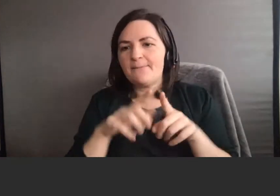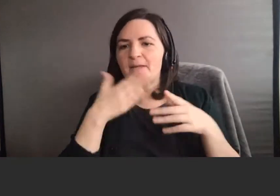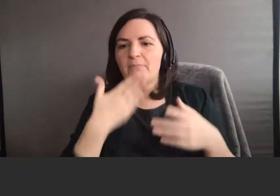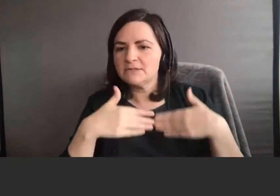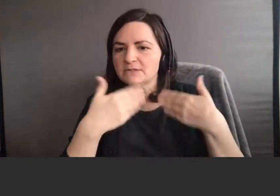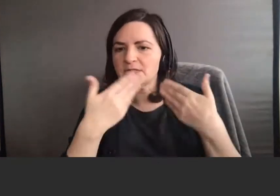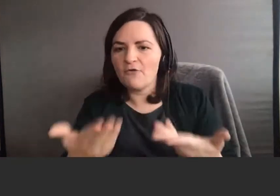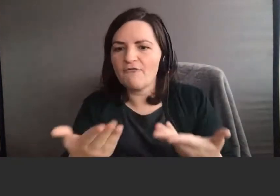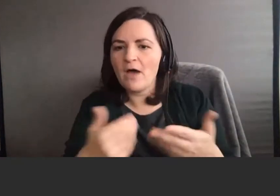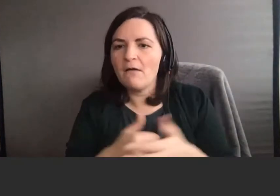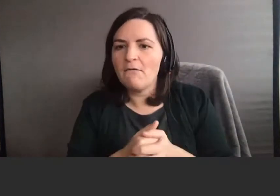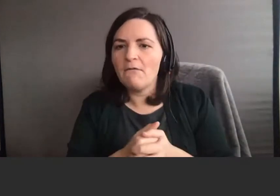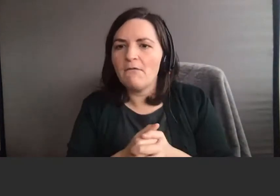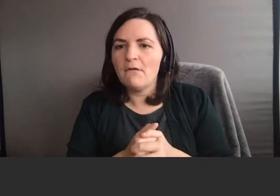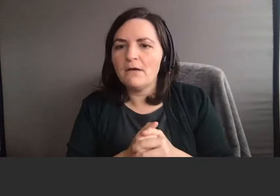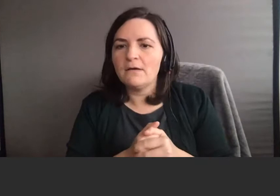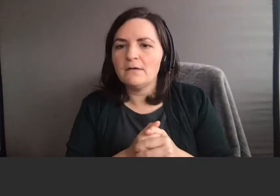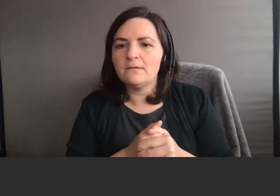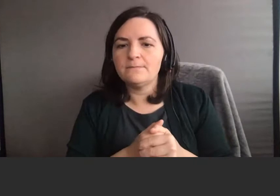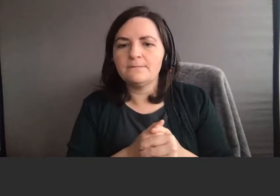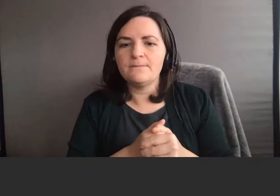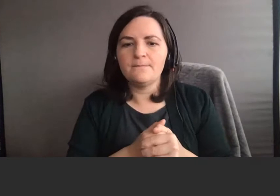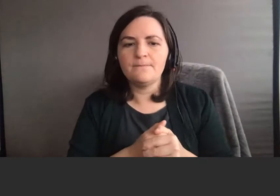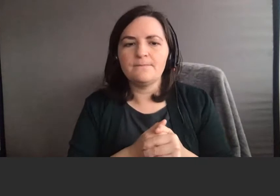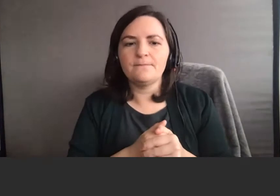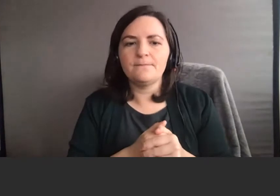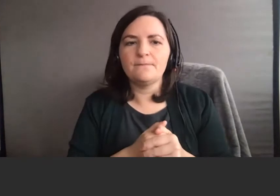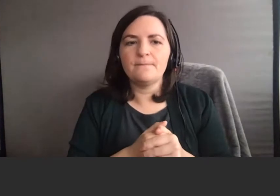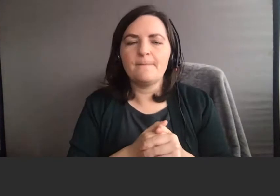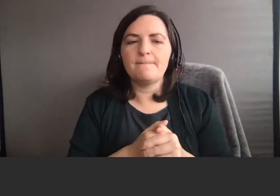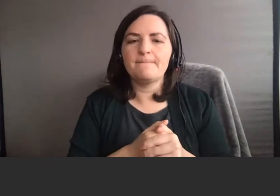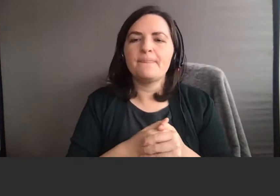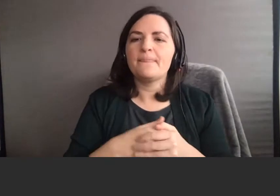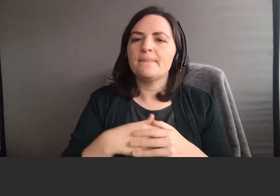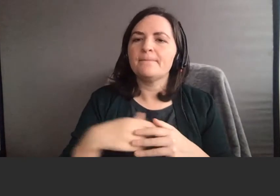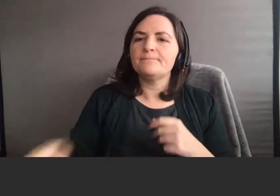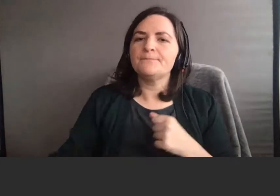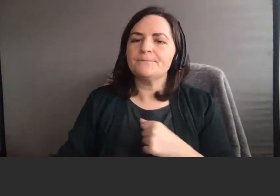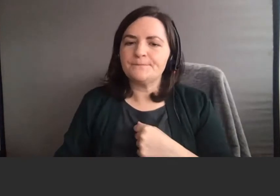your results and discussion section, about 200 words of your